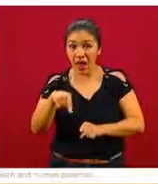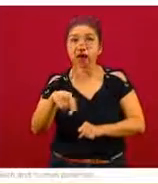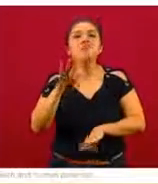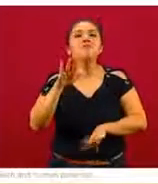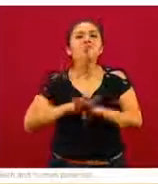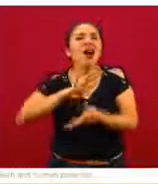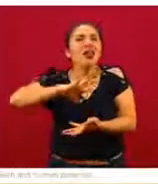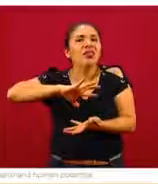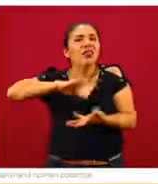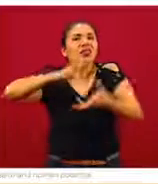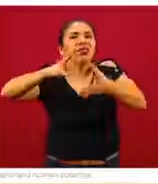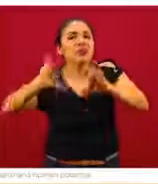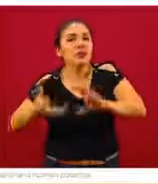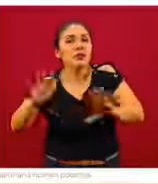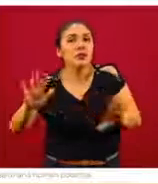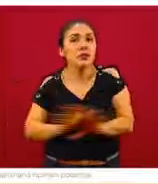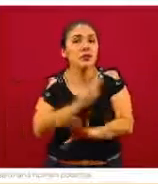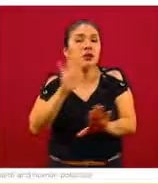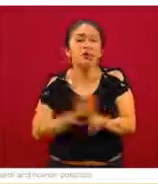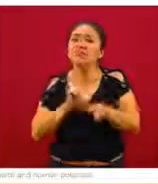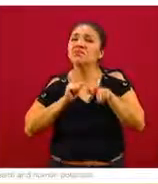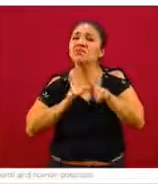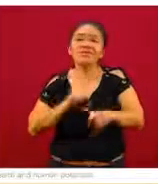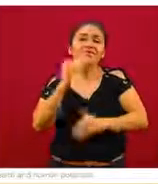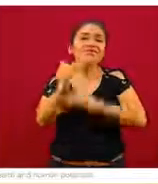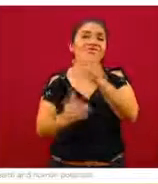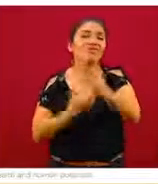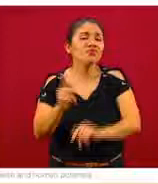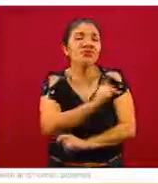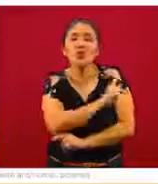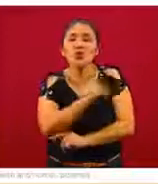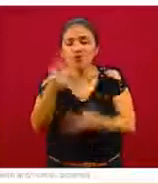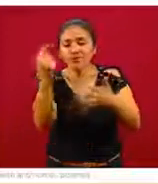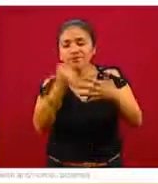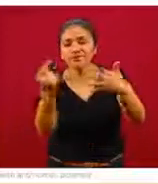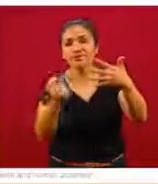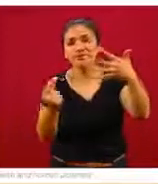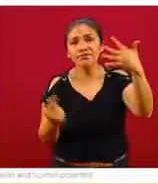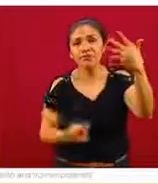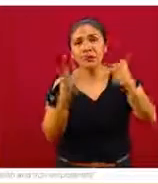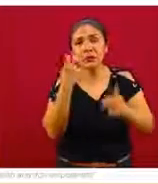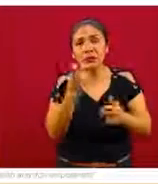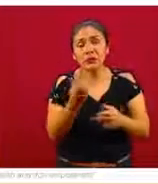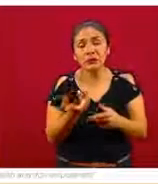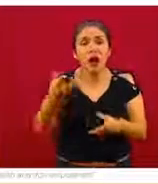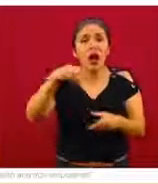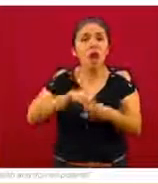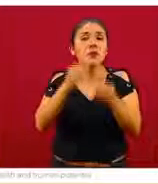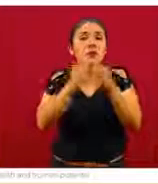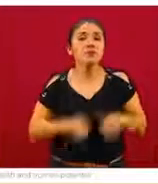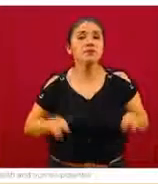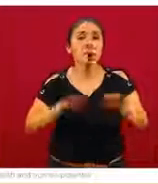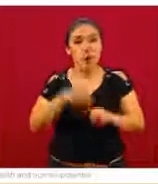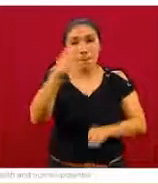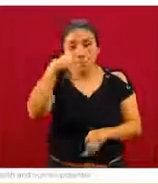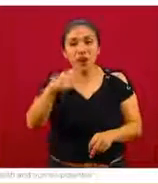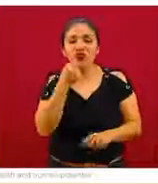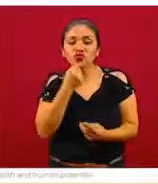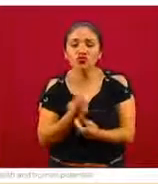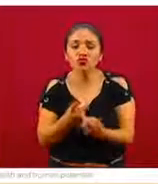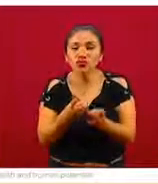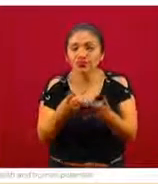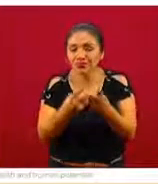Well, the epidemic has and will continue to alter all of that, all of those essential components to a